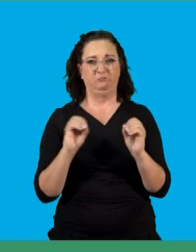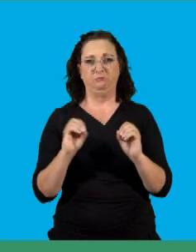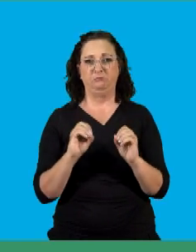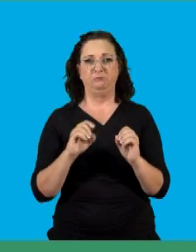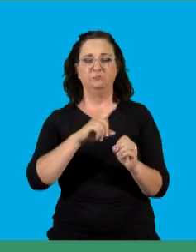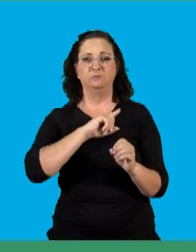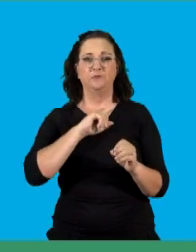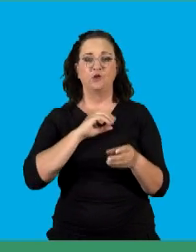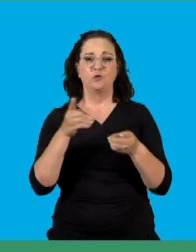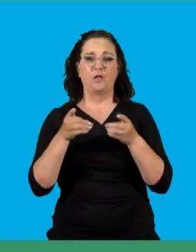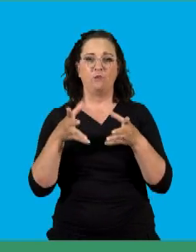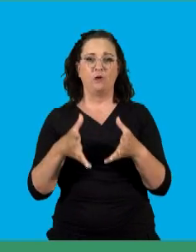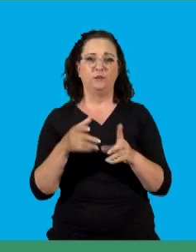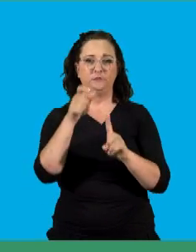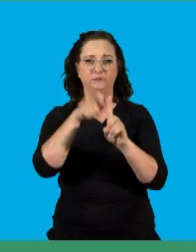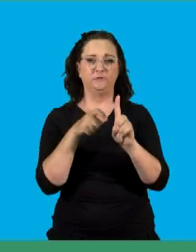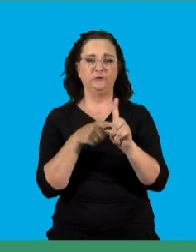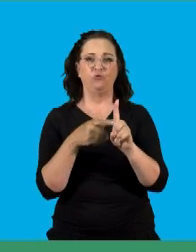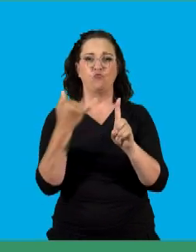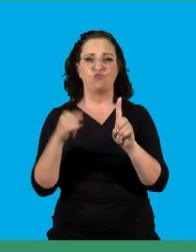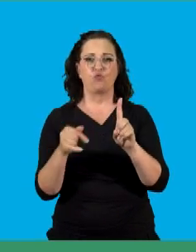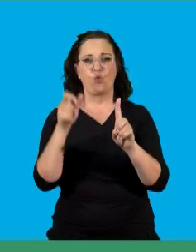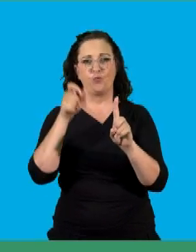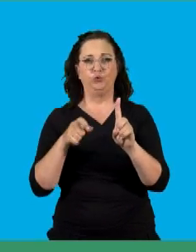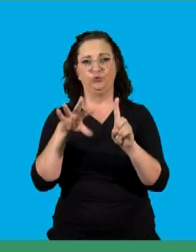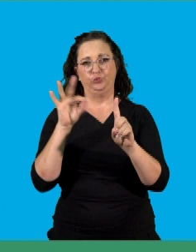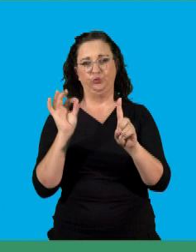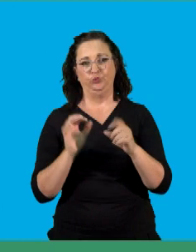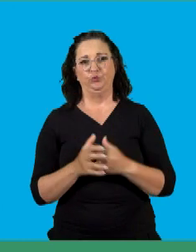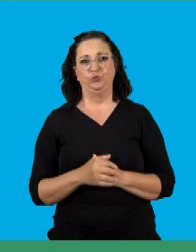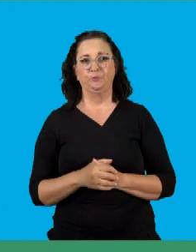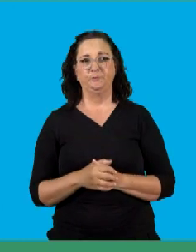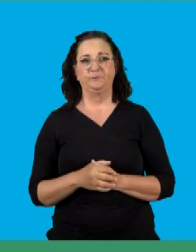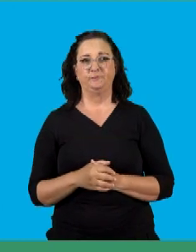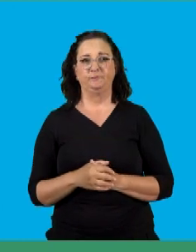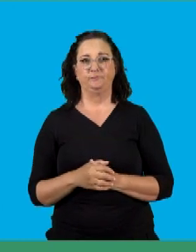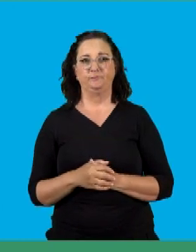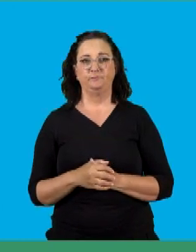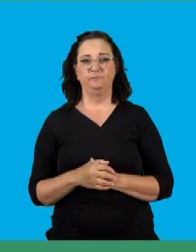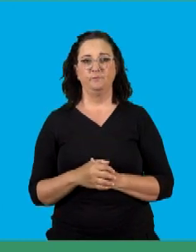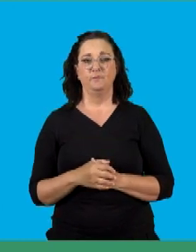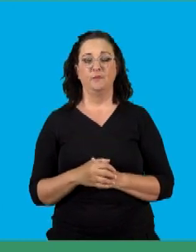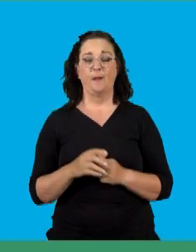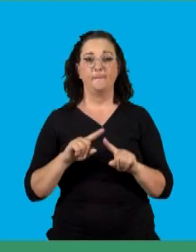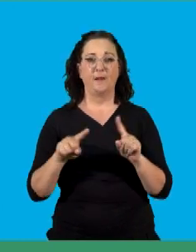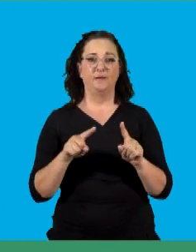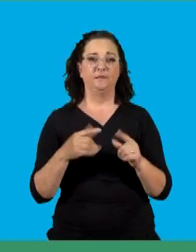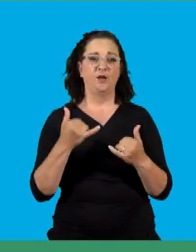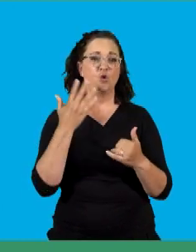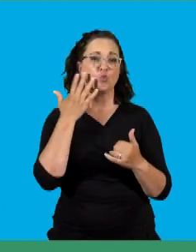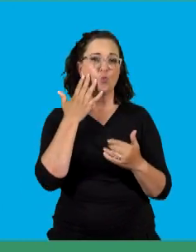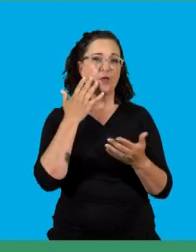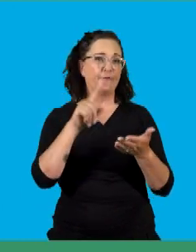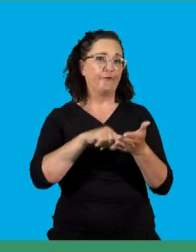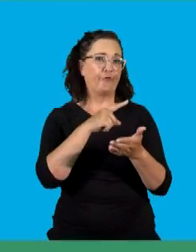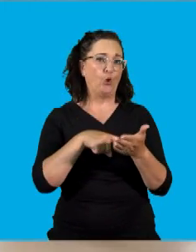wrong person as a director. So one of the disadvantages of a public company is that when it comes